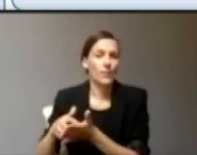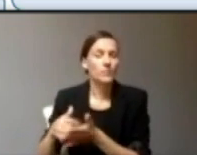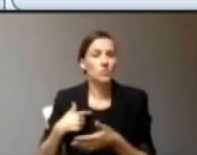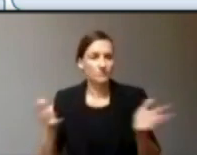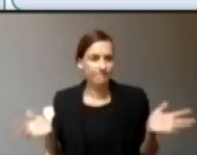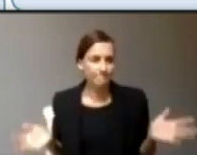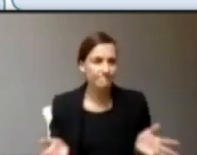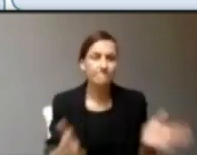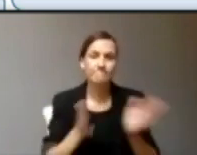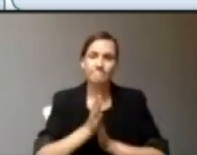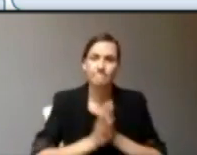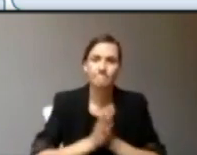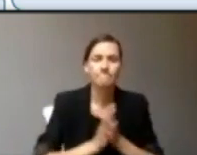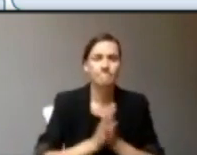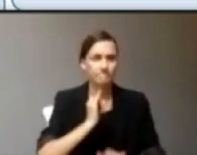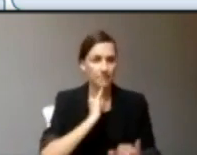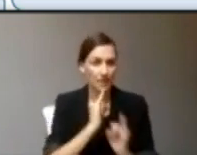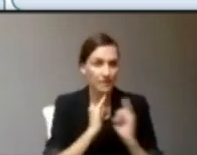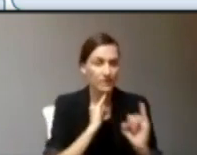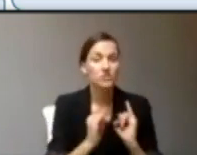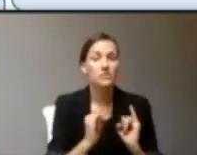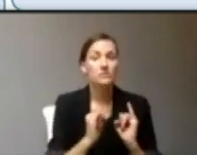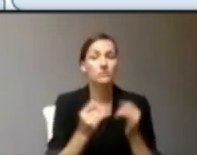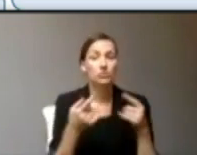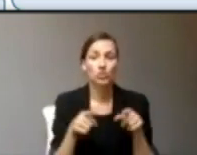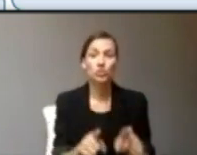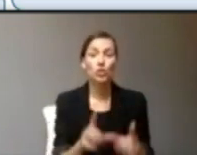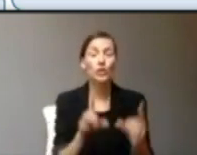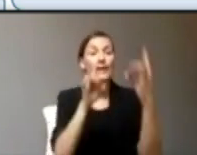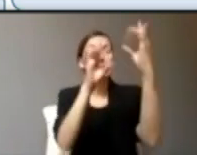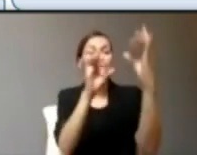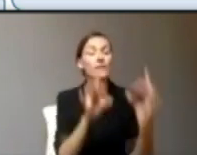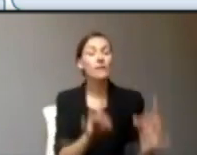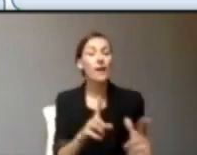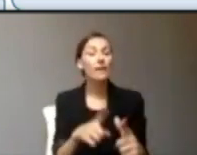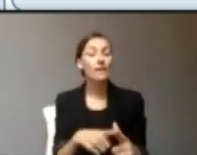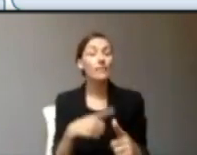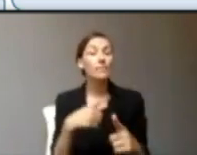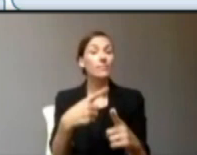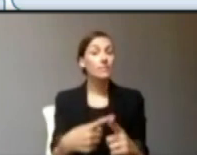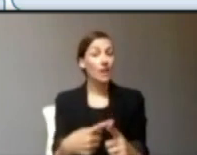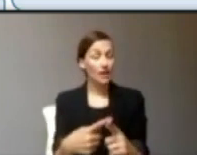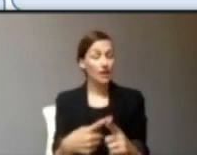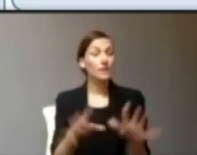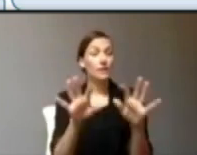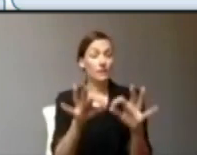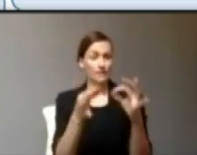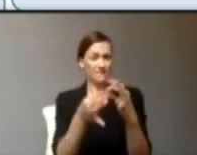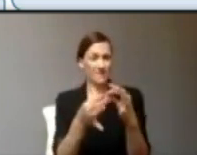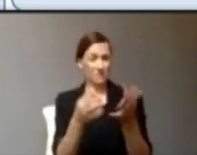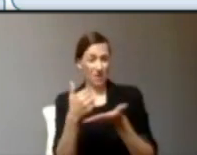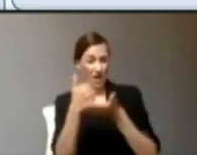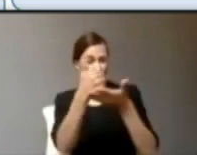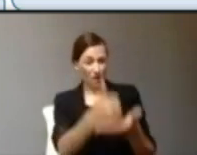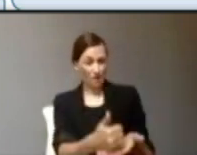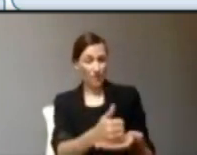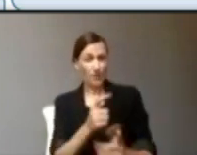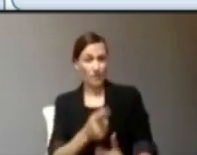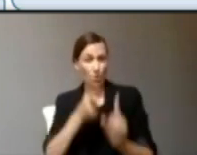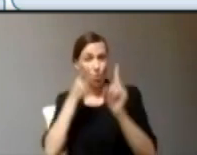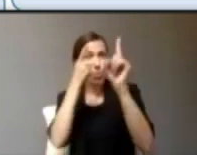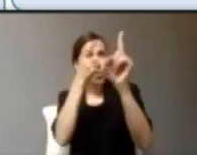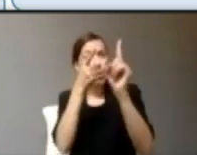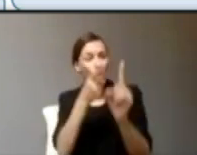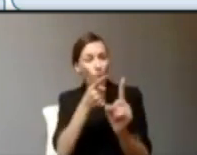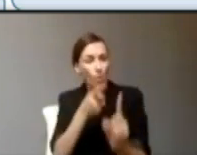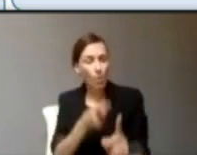interviewing along the way when giving that feedback. And what we then work with the families on is setting goals. And that's what you can see on the right-hand